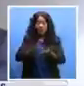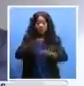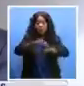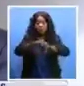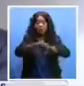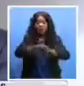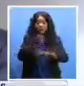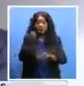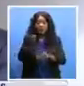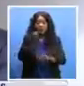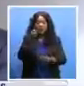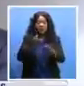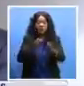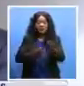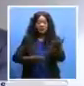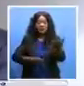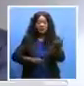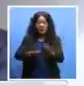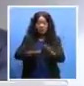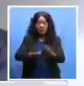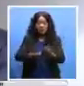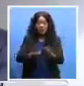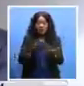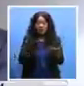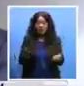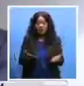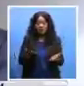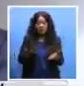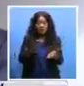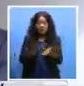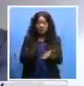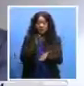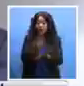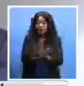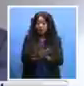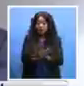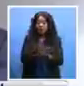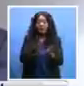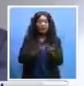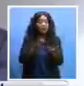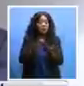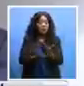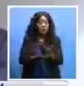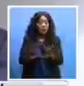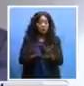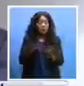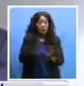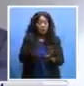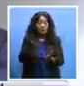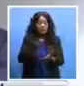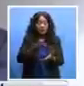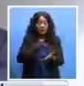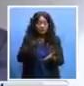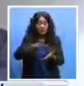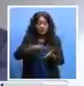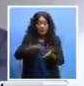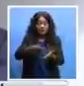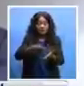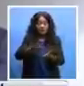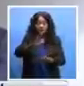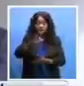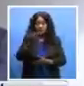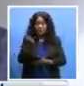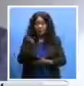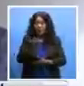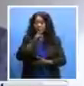government funded to the social cash transfer. The refund is not Zambian government money, it's the actual